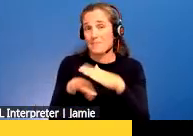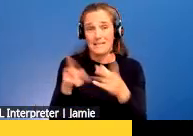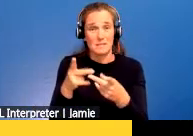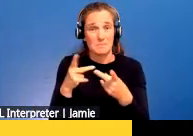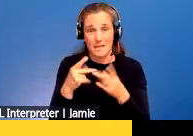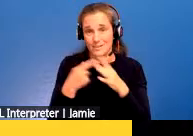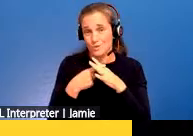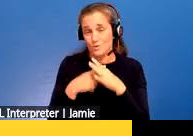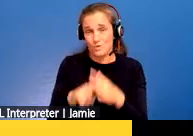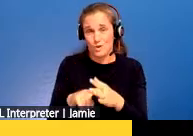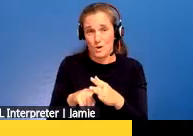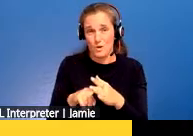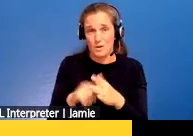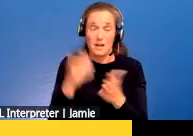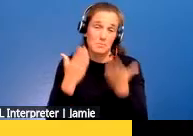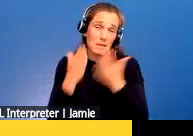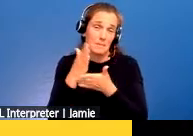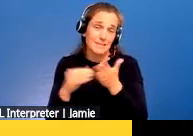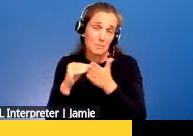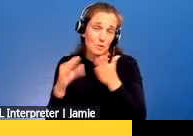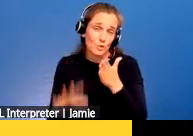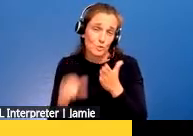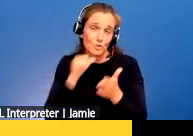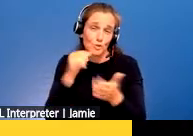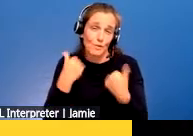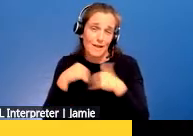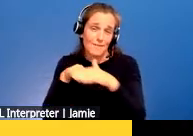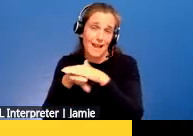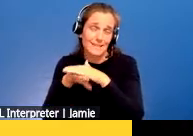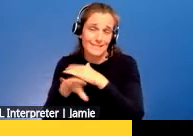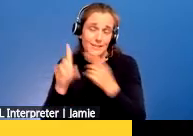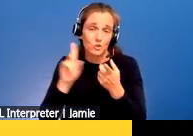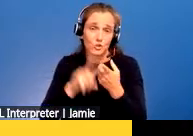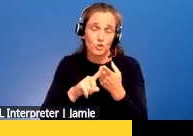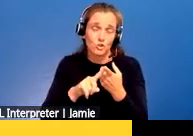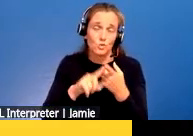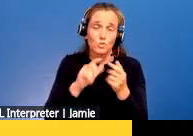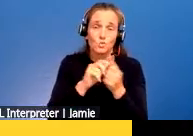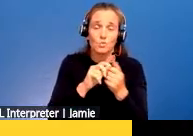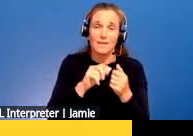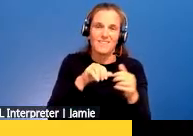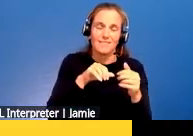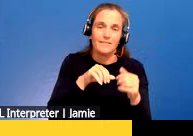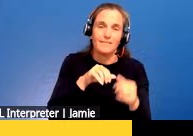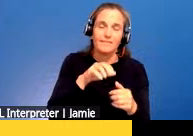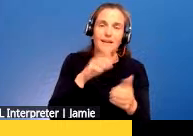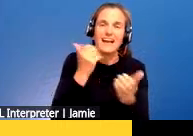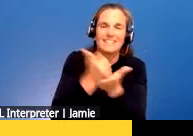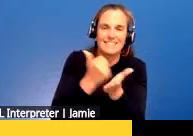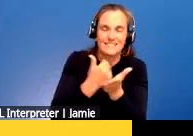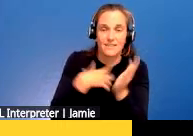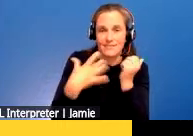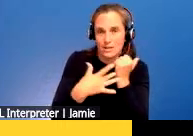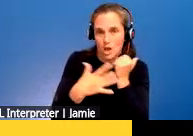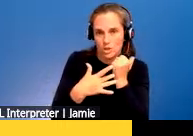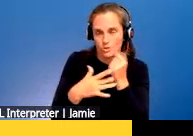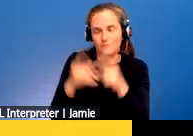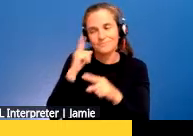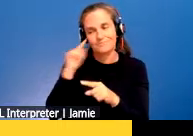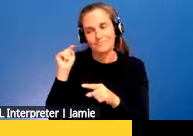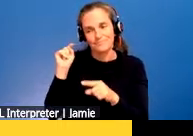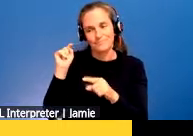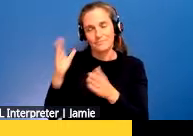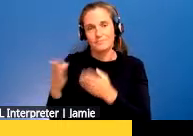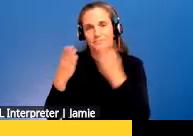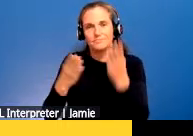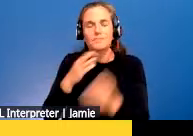like maybe some students don't have access to assistive technology. Um, I think William brought up a couple, or like